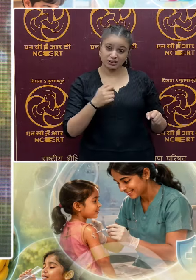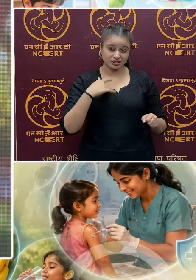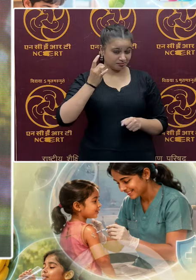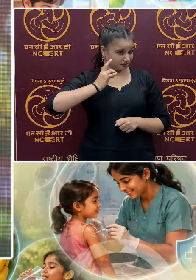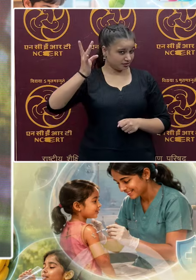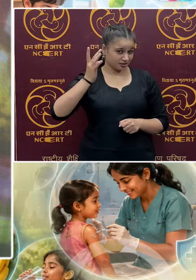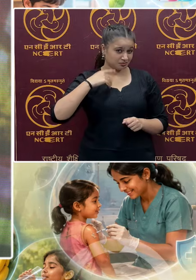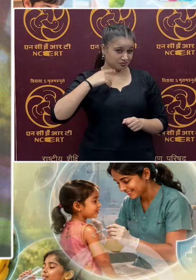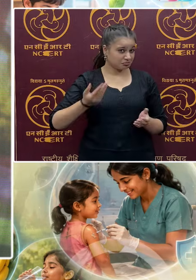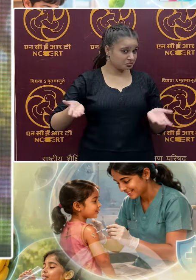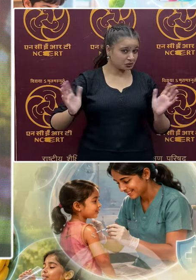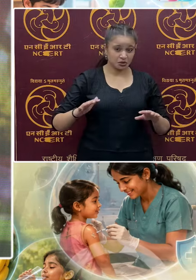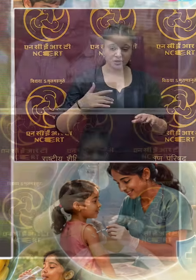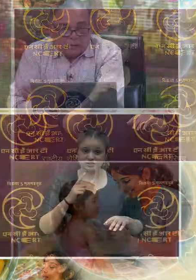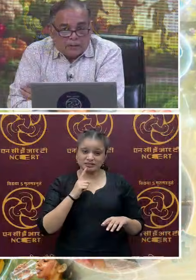irritable, then